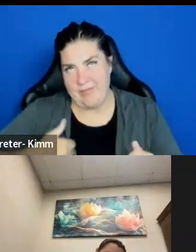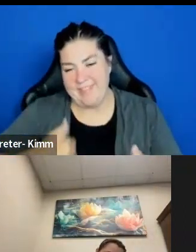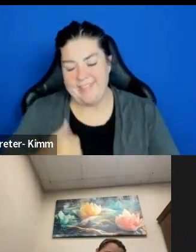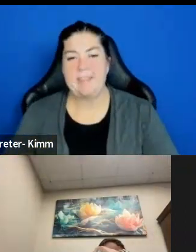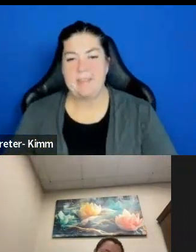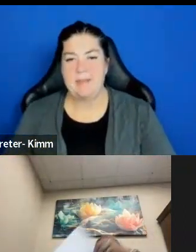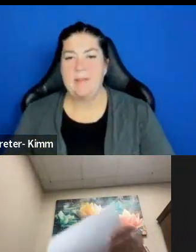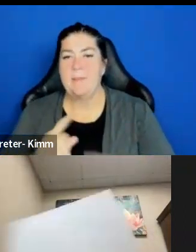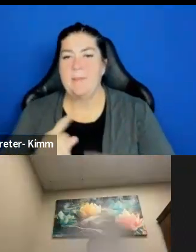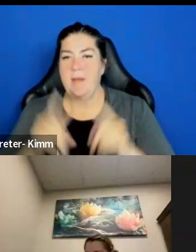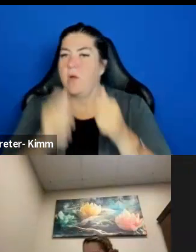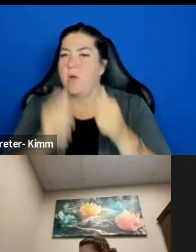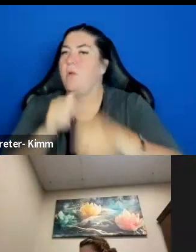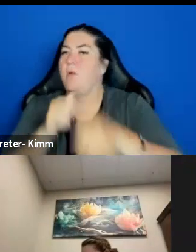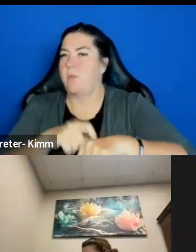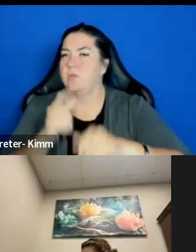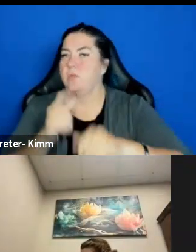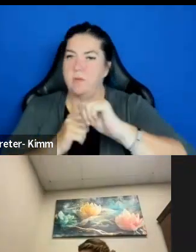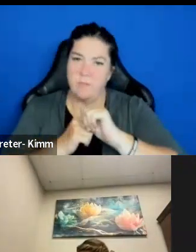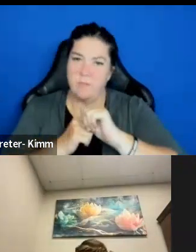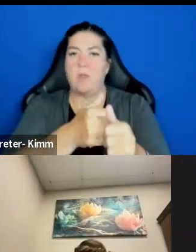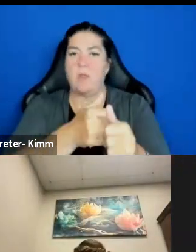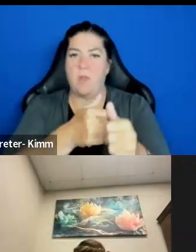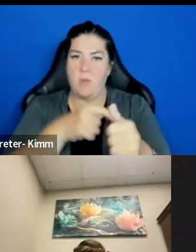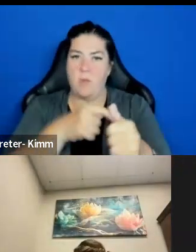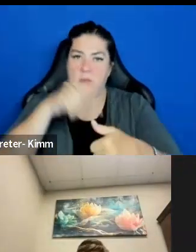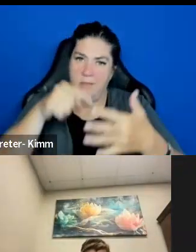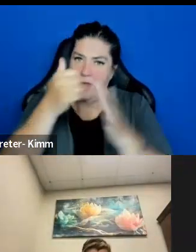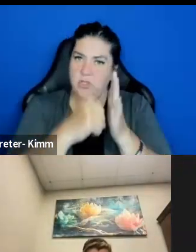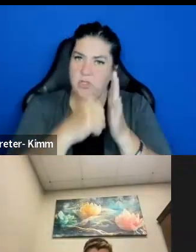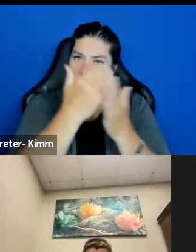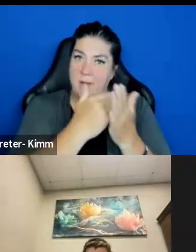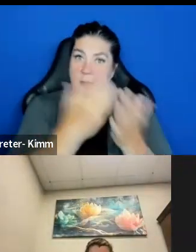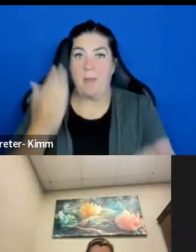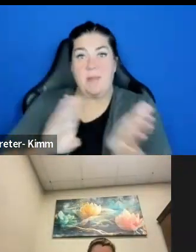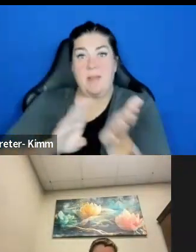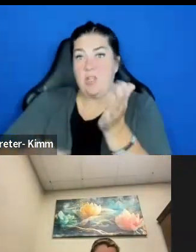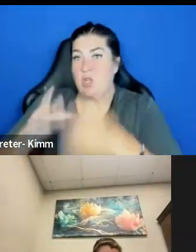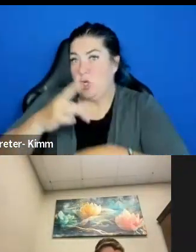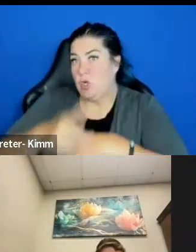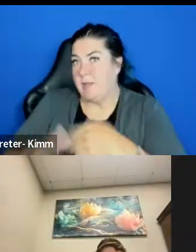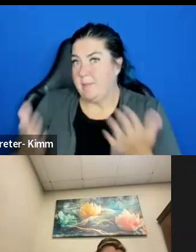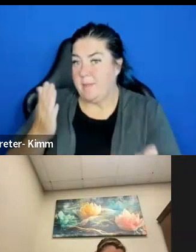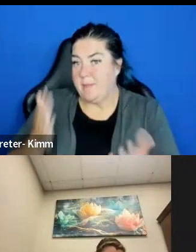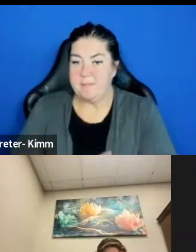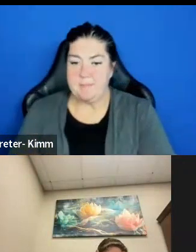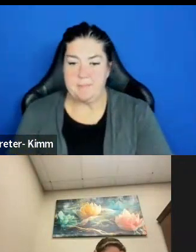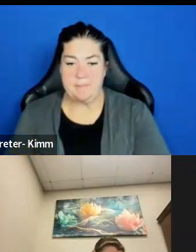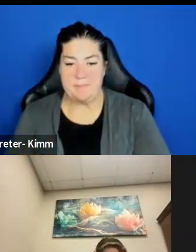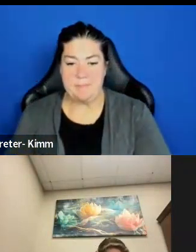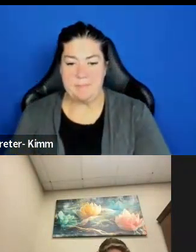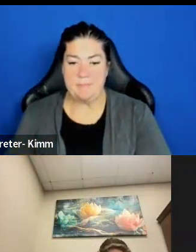But for the most part, we should be close, other than perhaps get out a little early, which nobody hates.